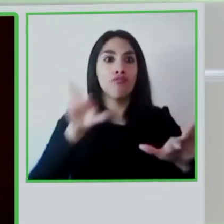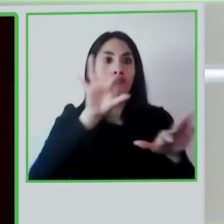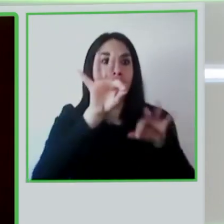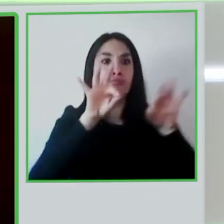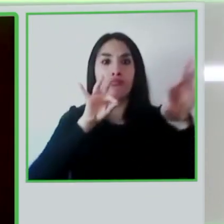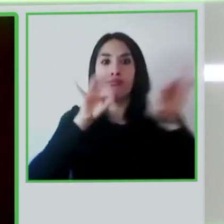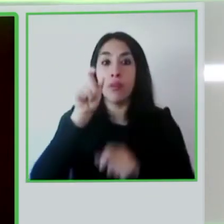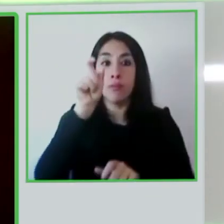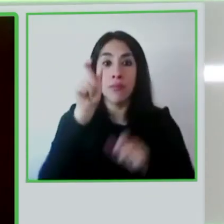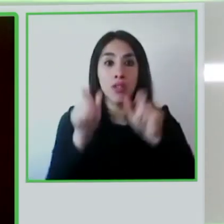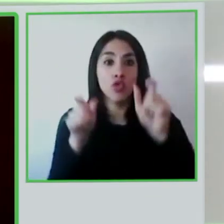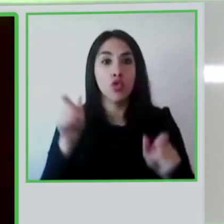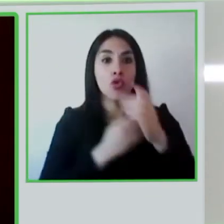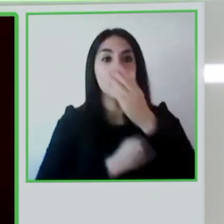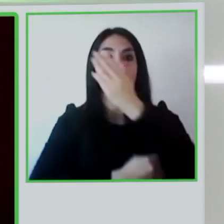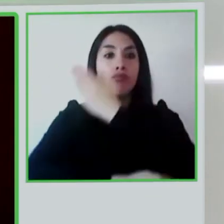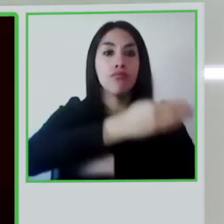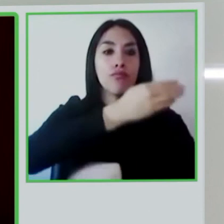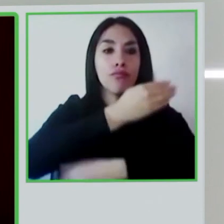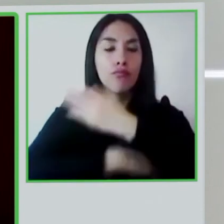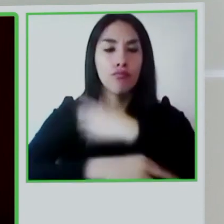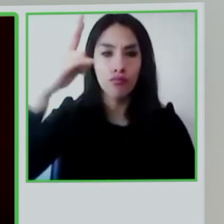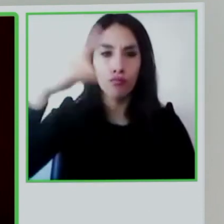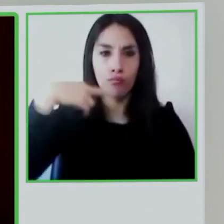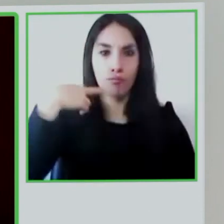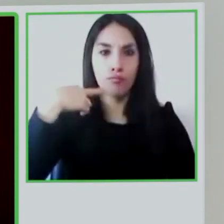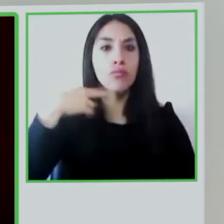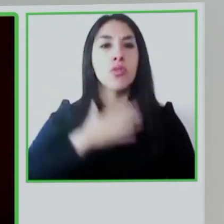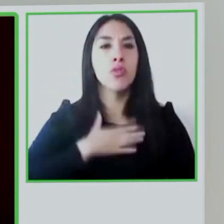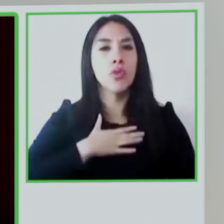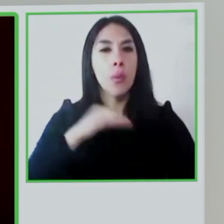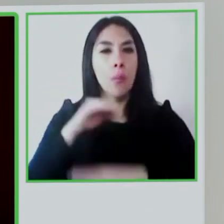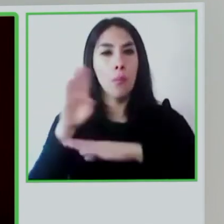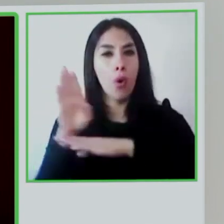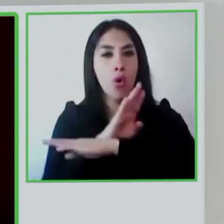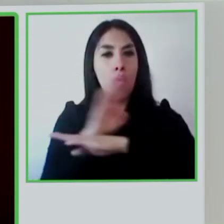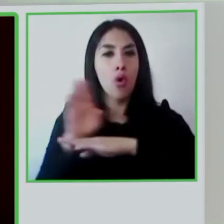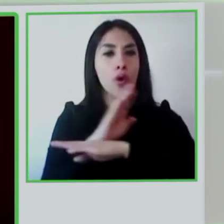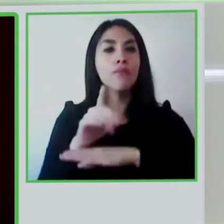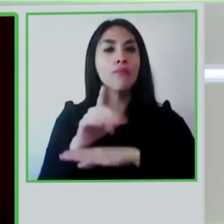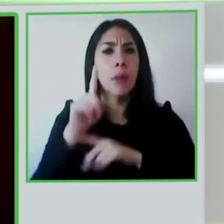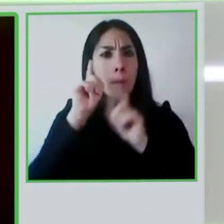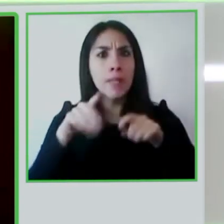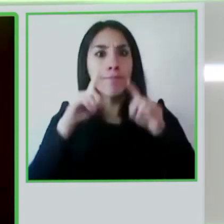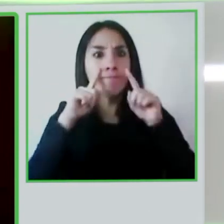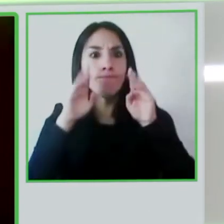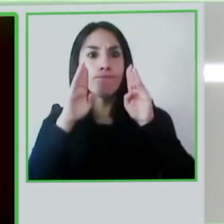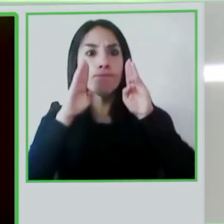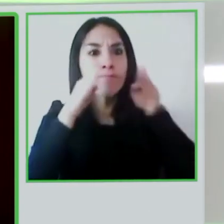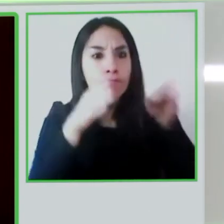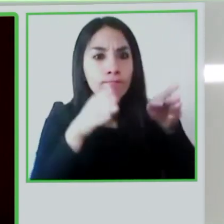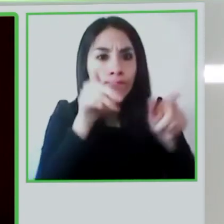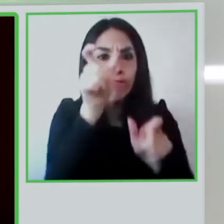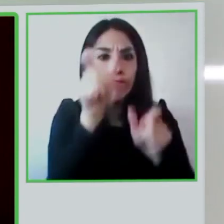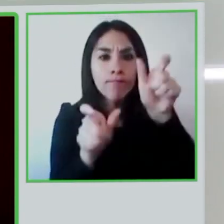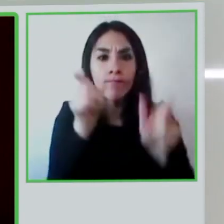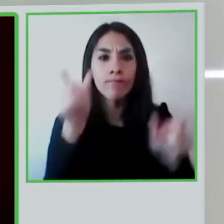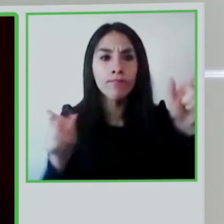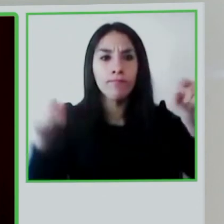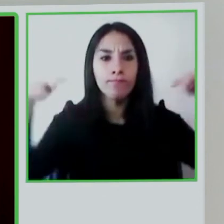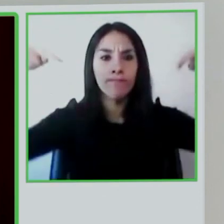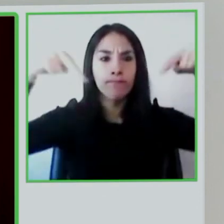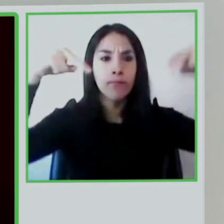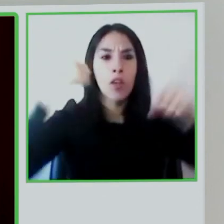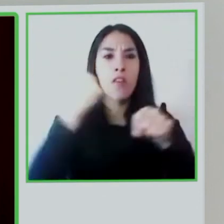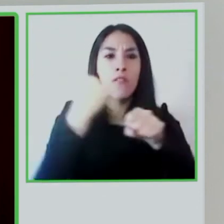it's most likely that they don't have an open communication. They need to listen to their own personnel. The